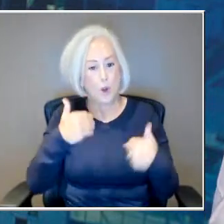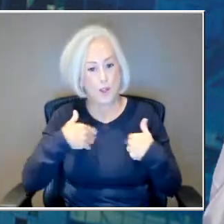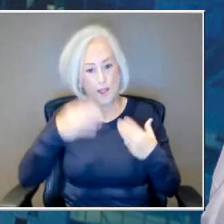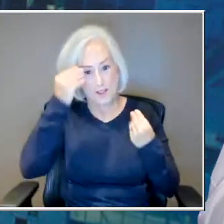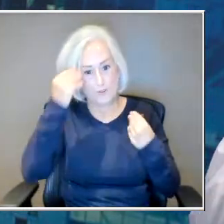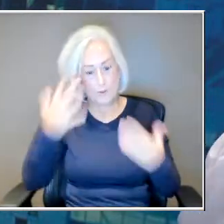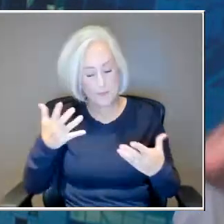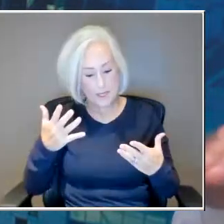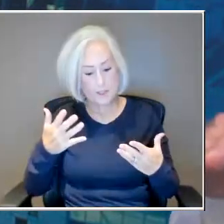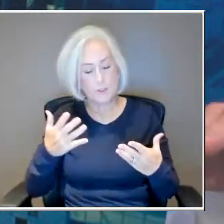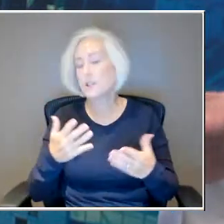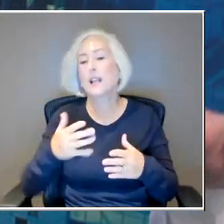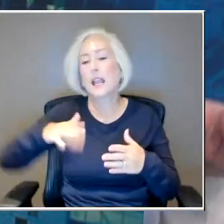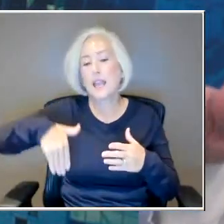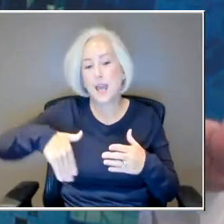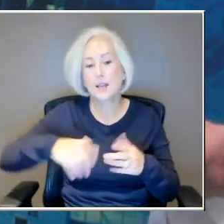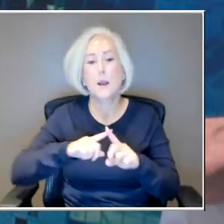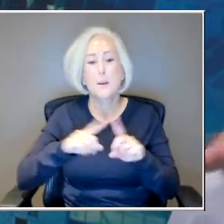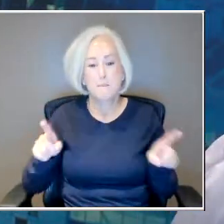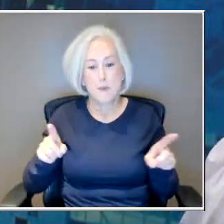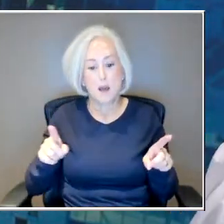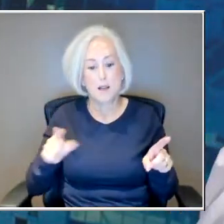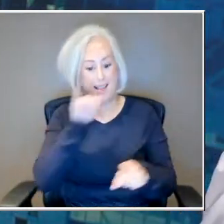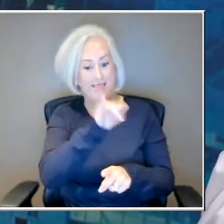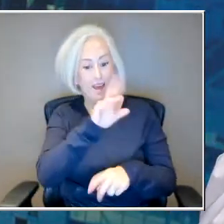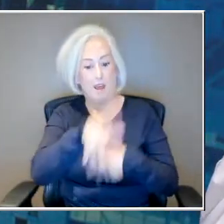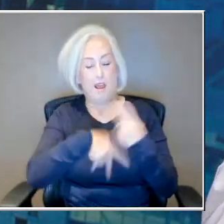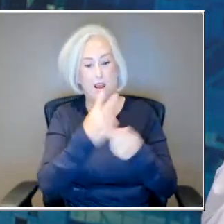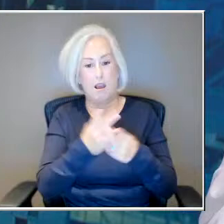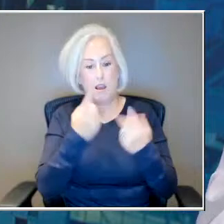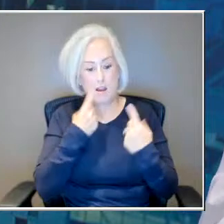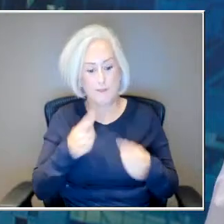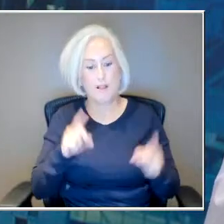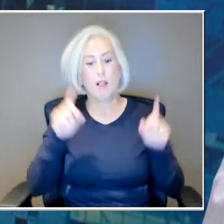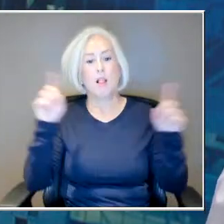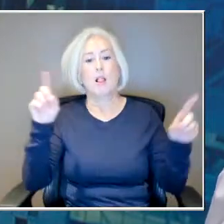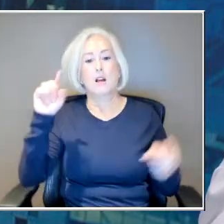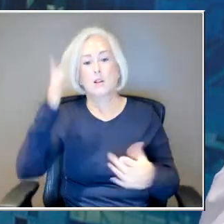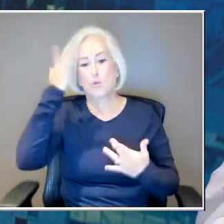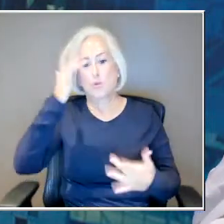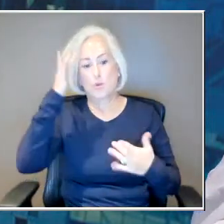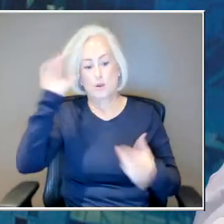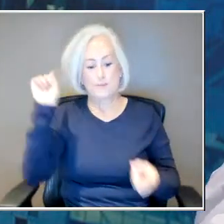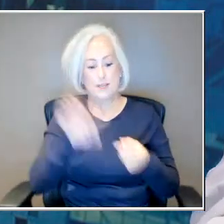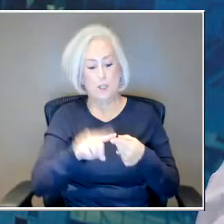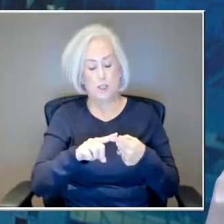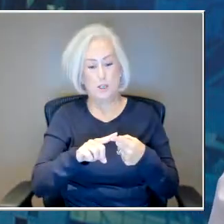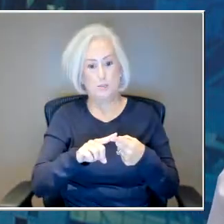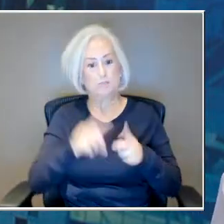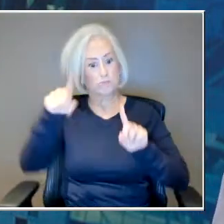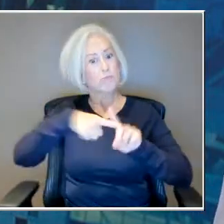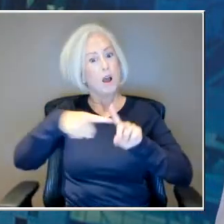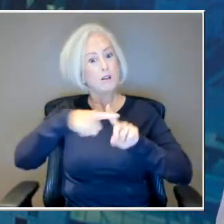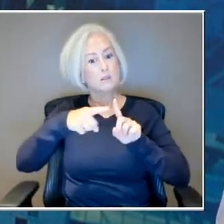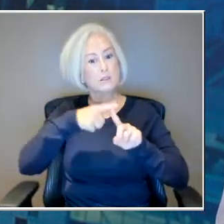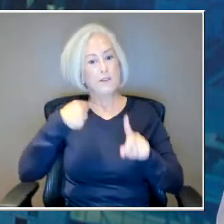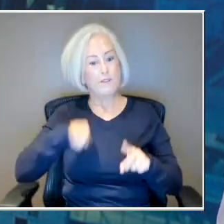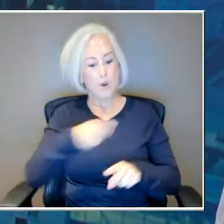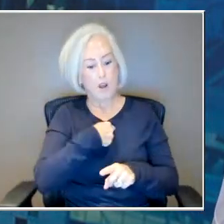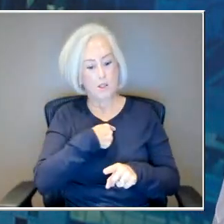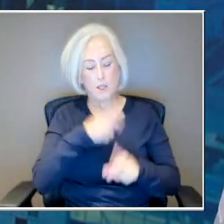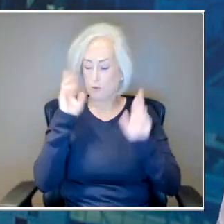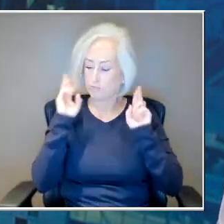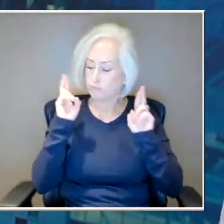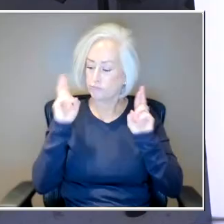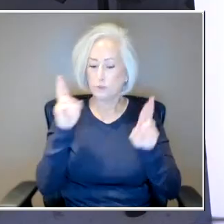but achieving this type of remission is really actually optimistic for us, that we're hoping to keep him in this status for a long period of